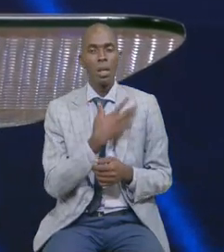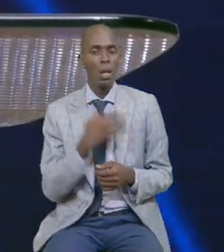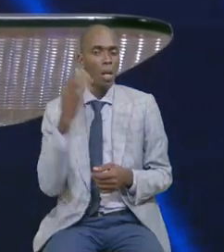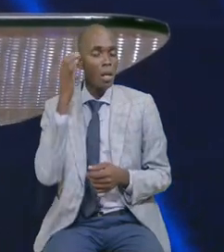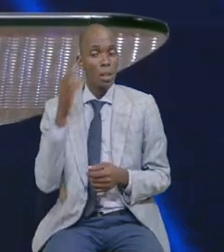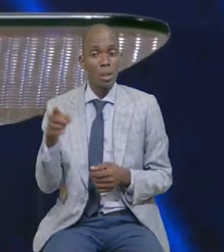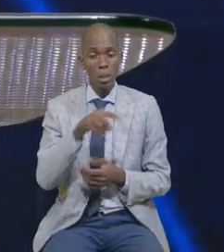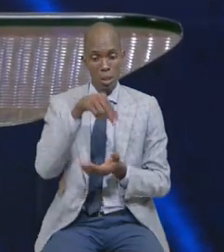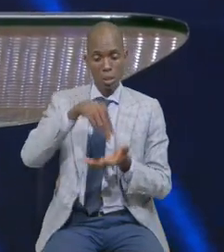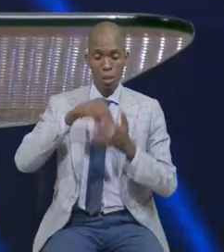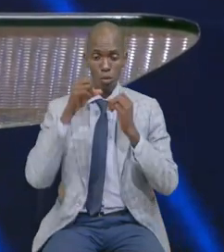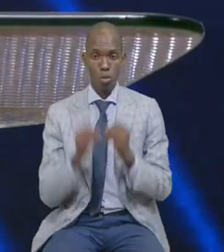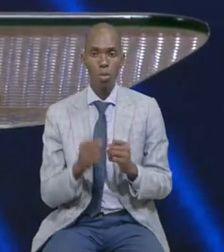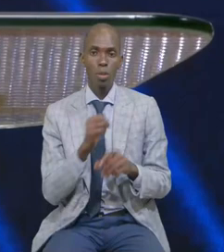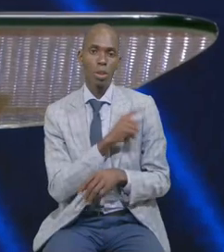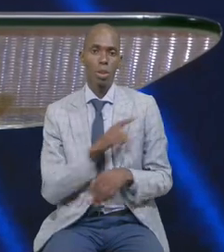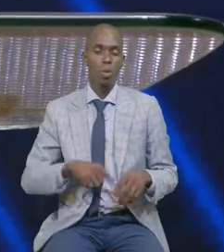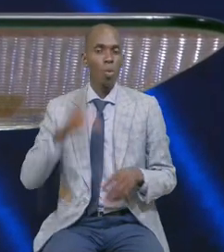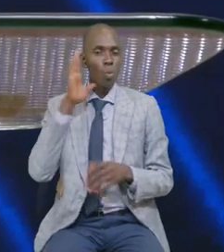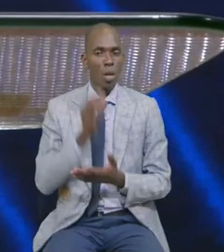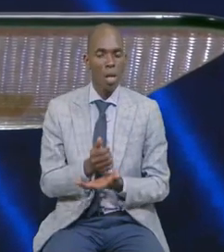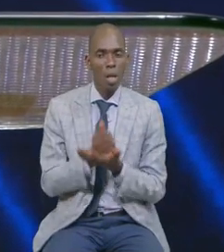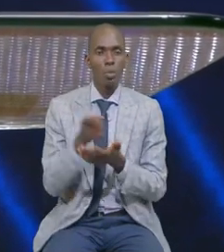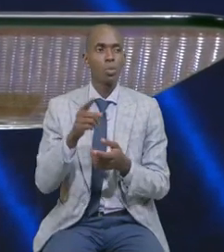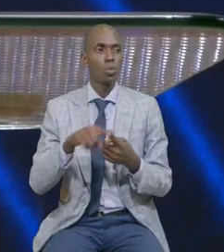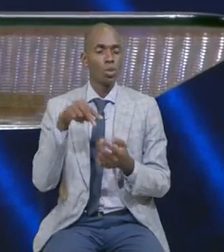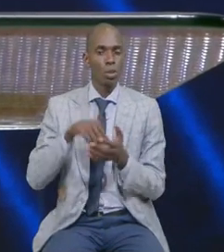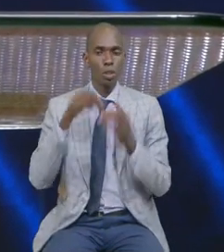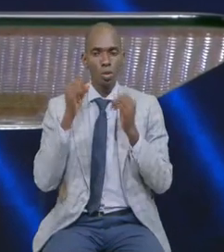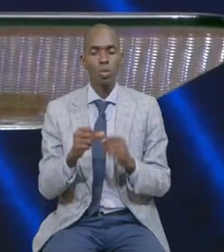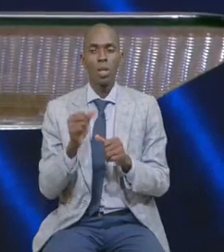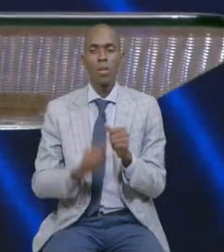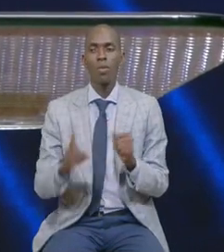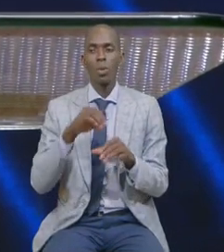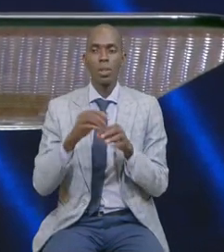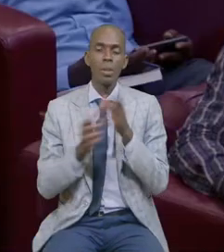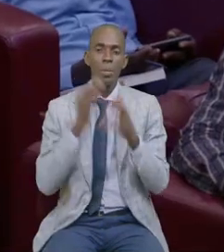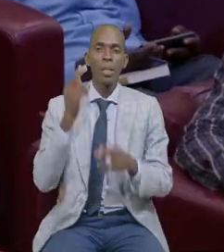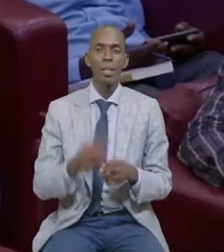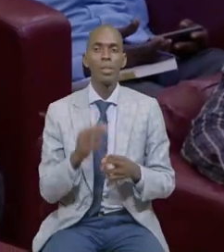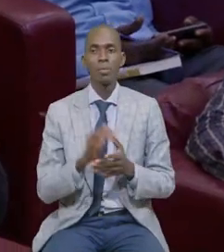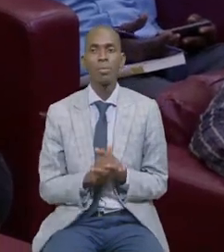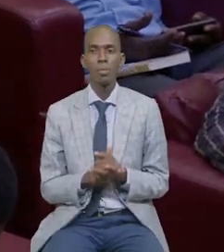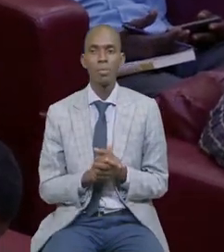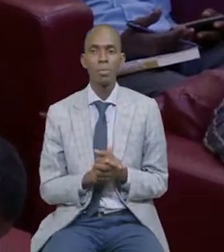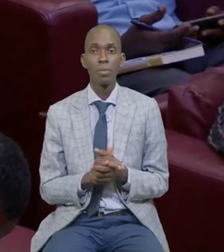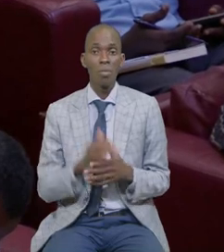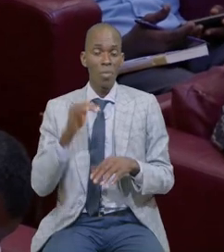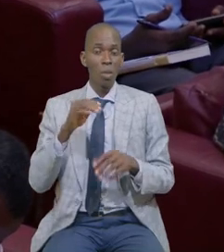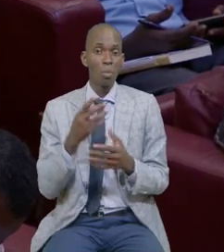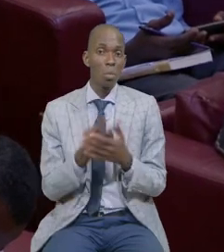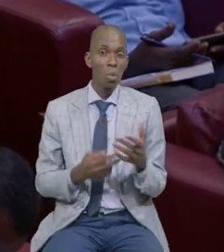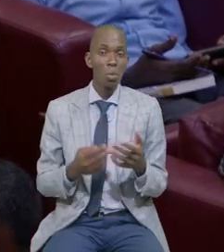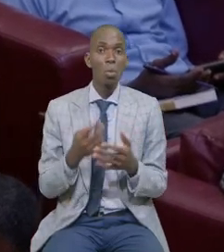and the Lord will help you to take your stand everywhere in Jesus' name. When the market people